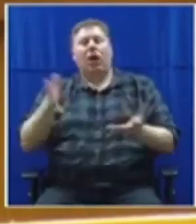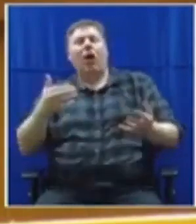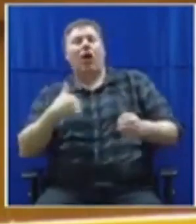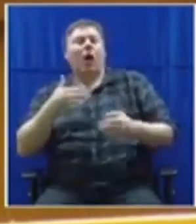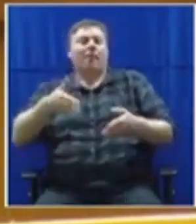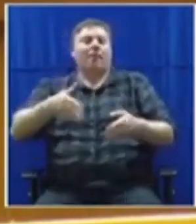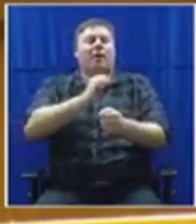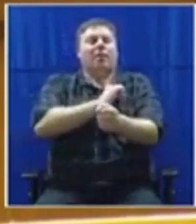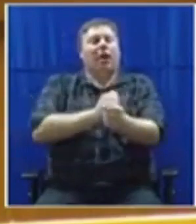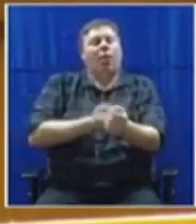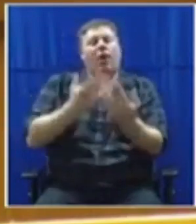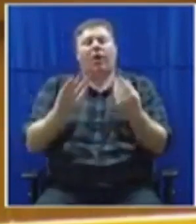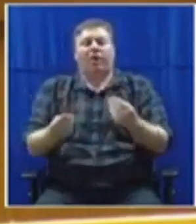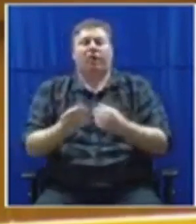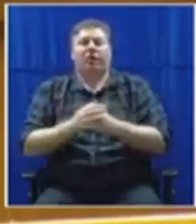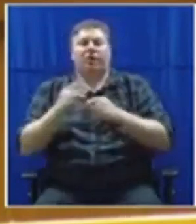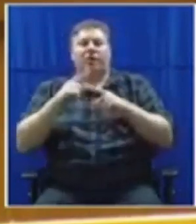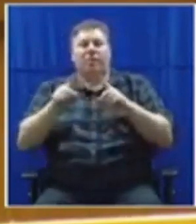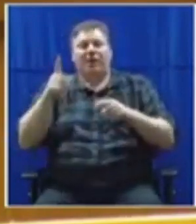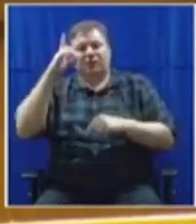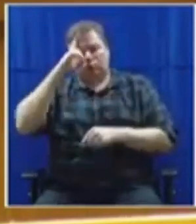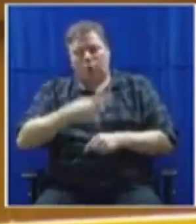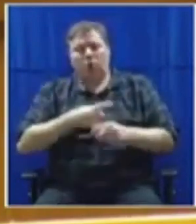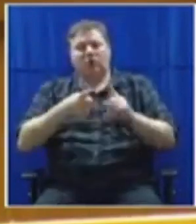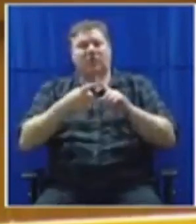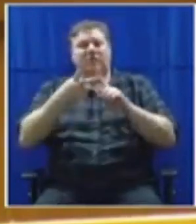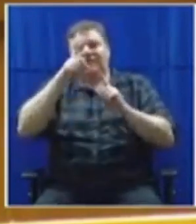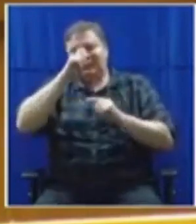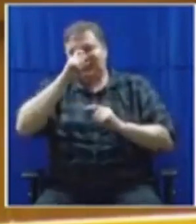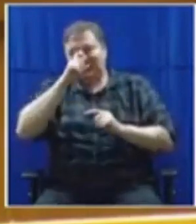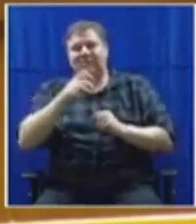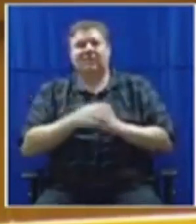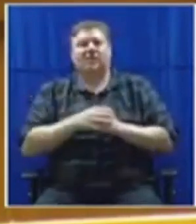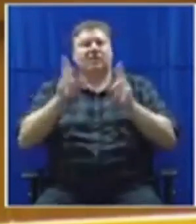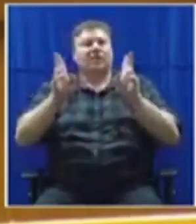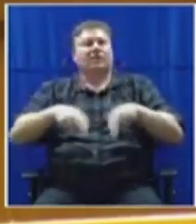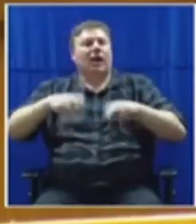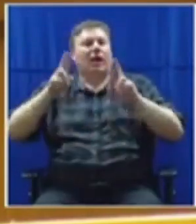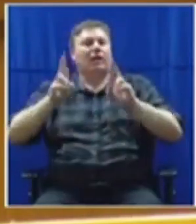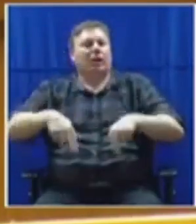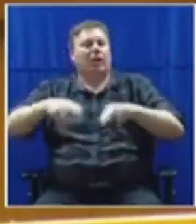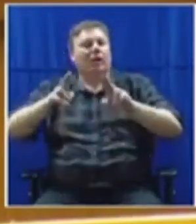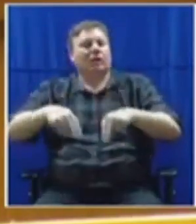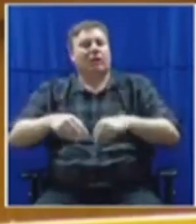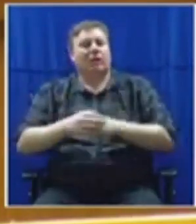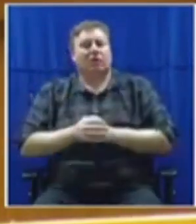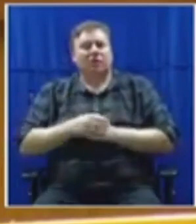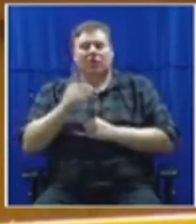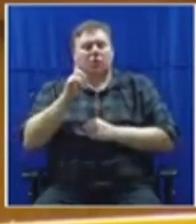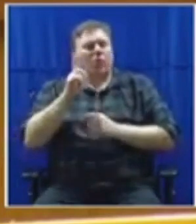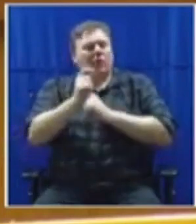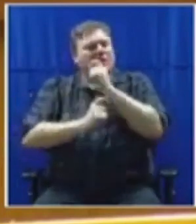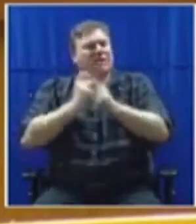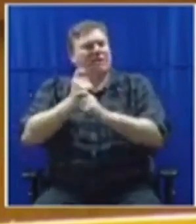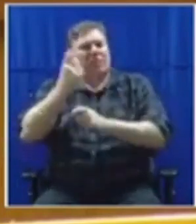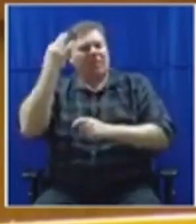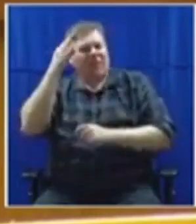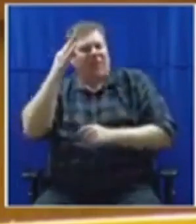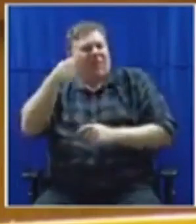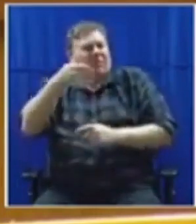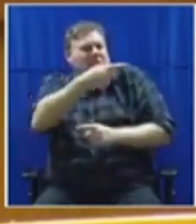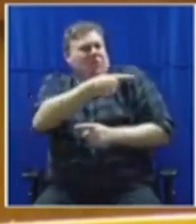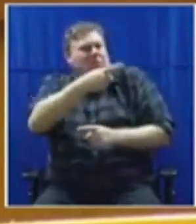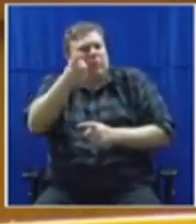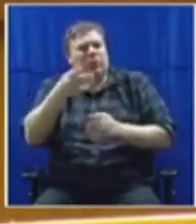in power, yet our daughters, our sisters, died in their hands. What type of government are you leading? What type